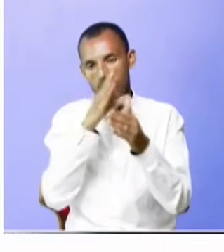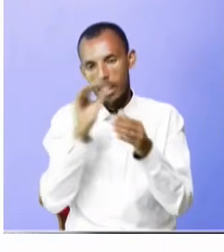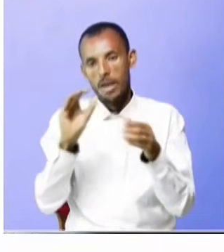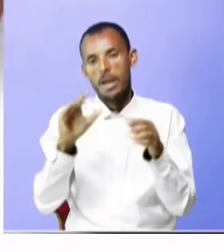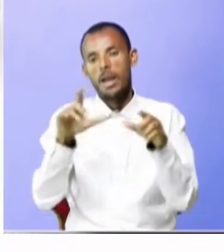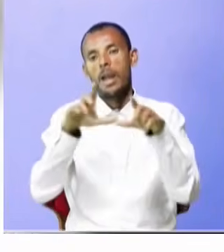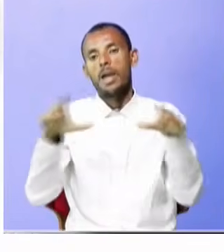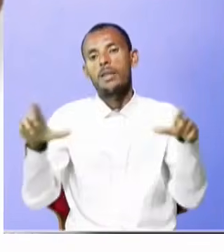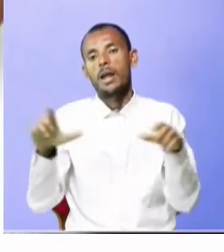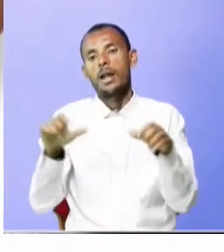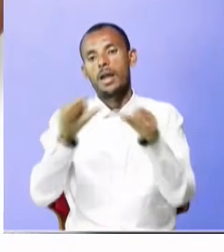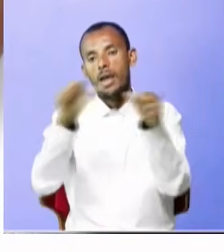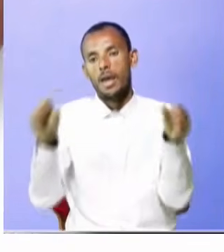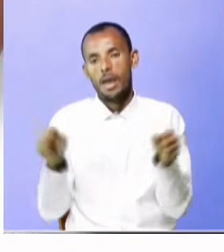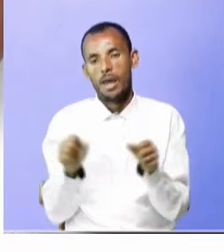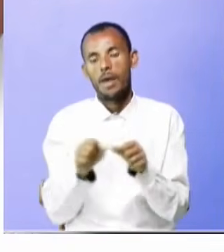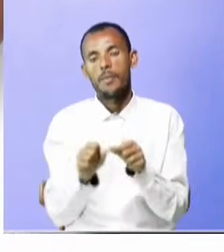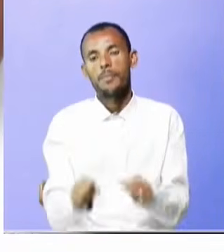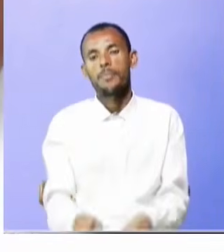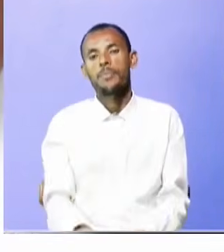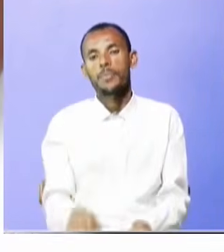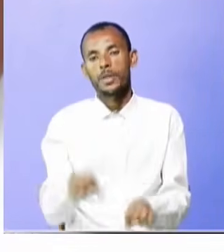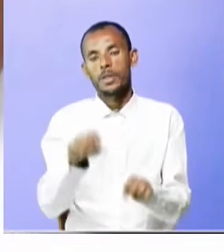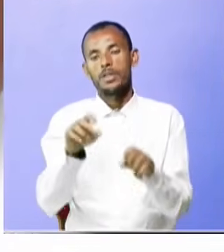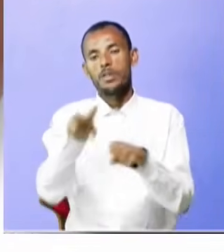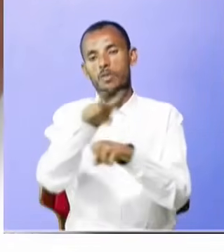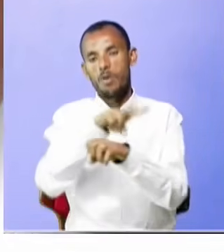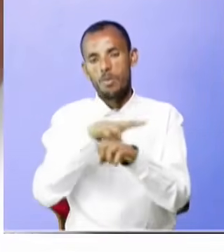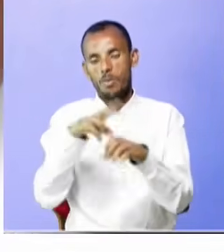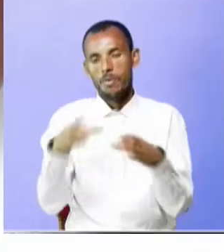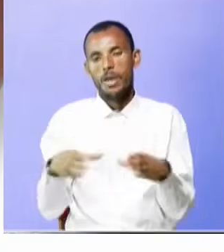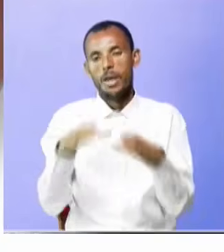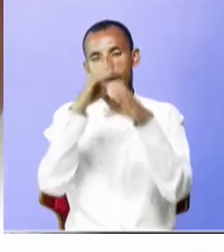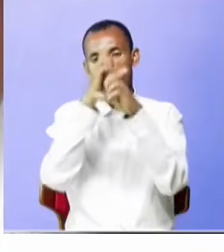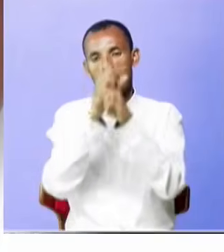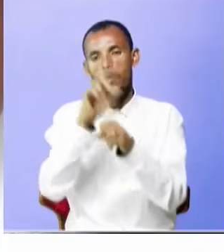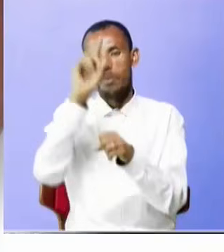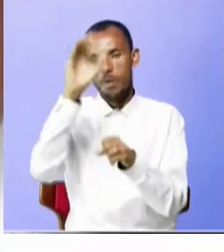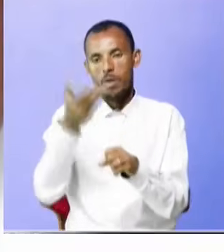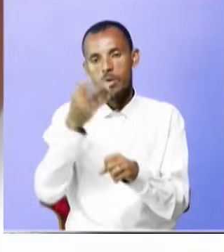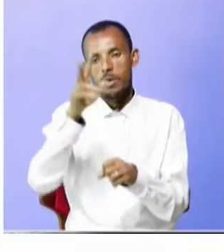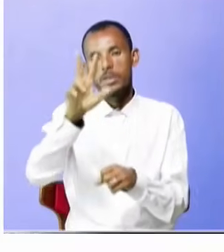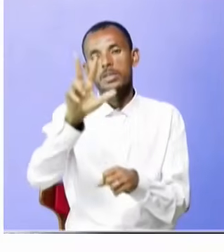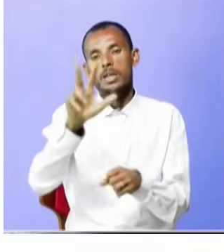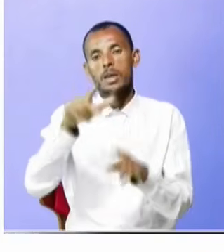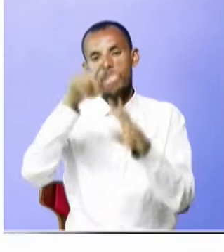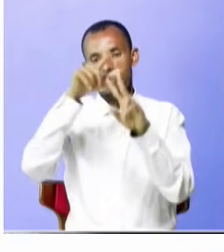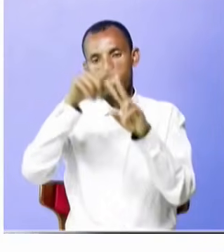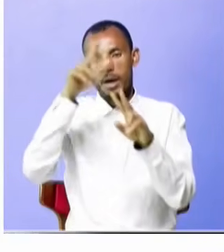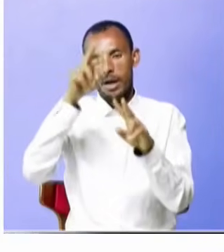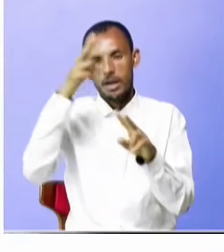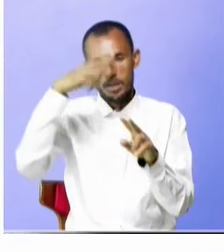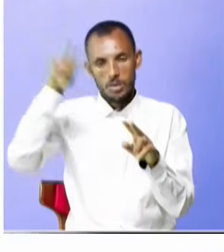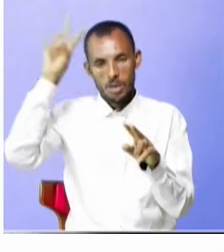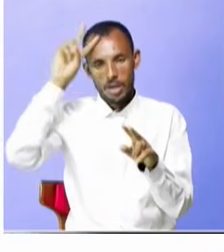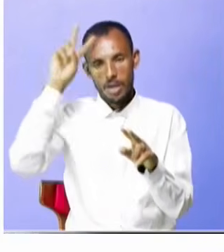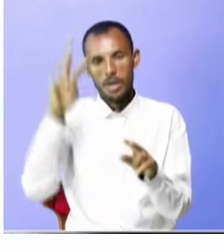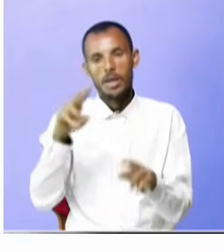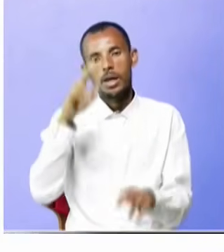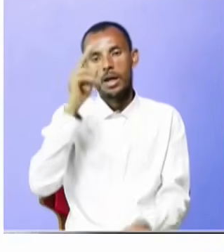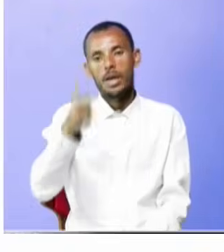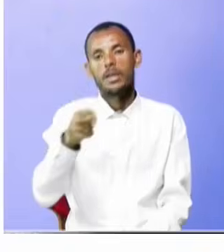lateral and the total. So the volume of a cone is 1/3 of pi r square